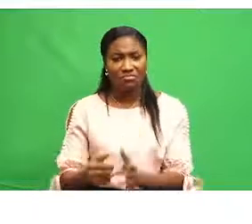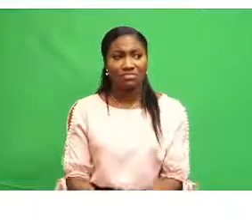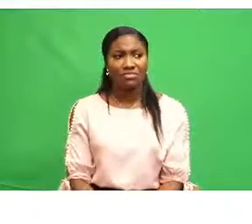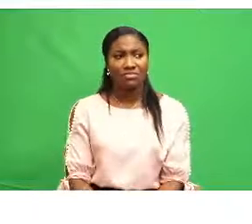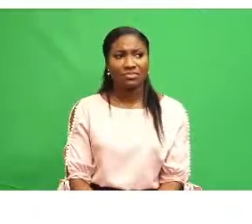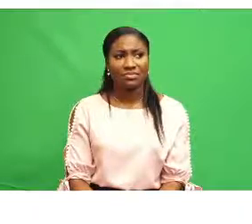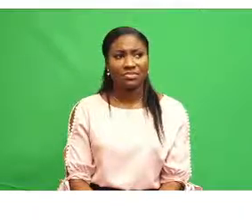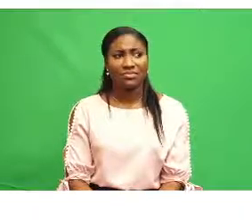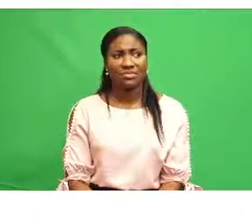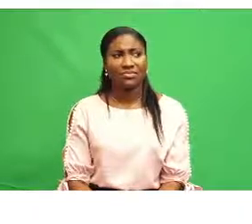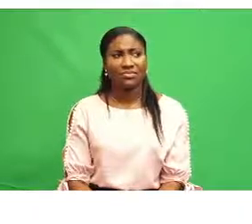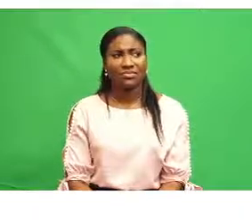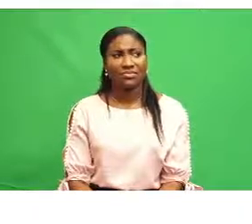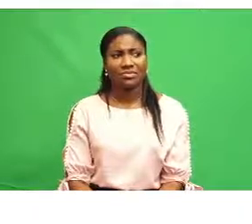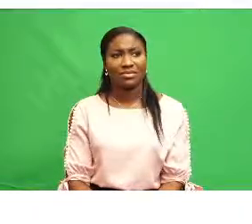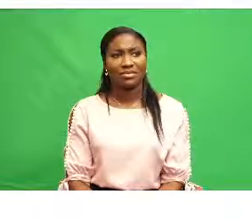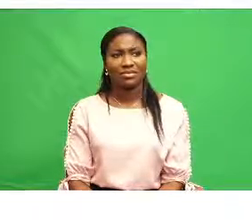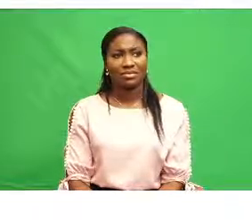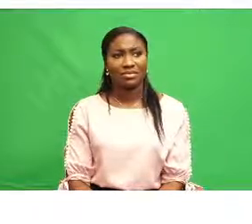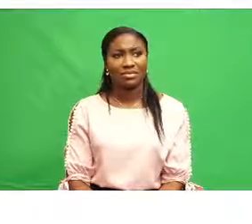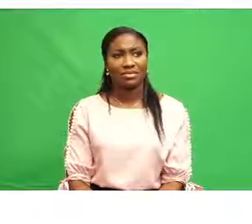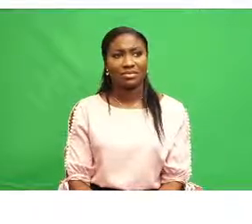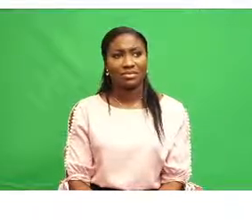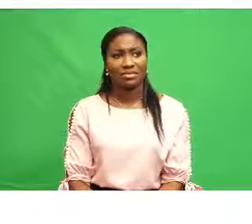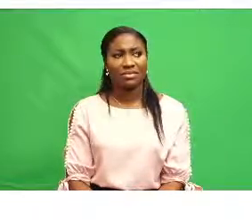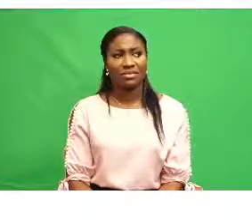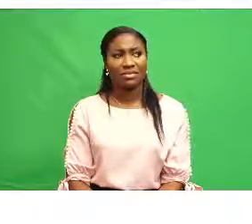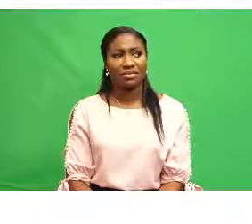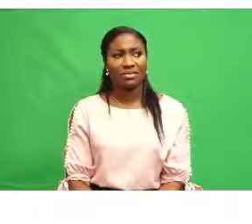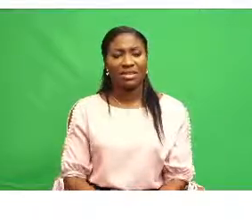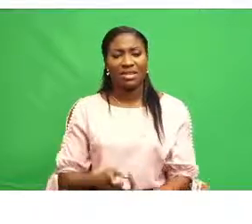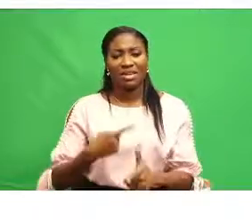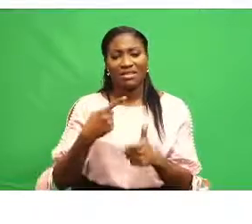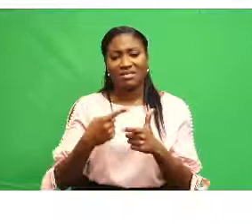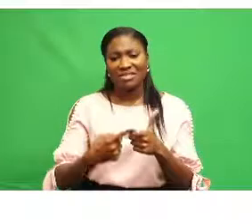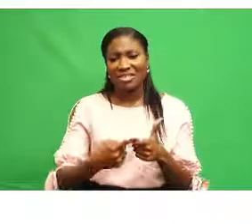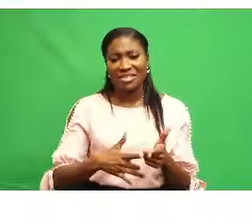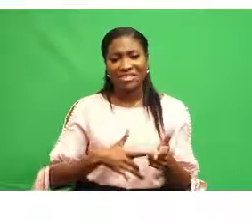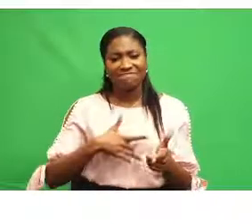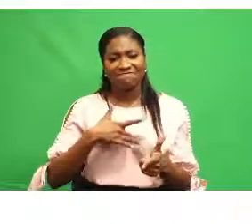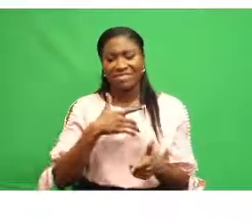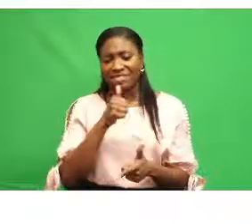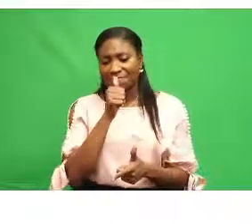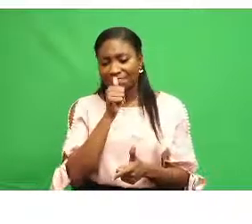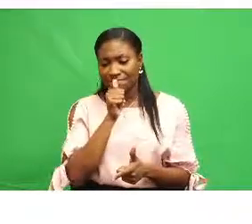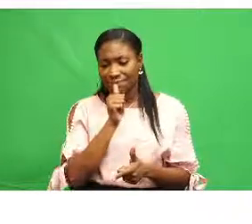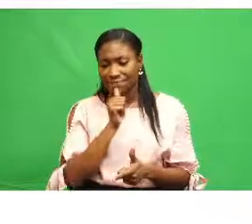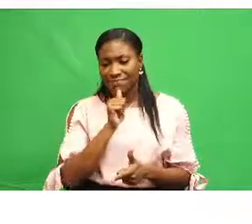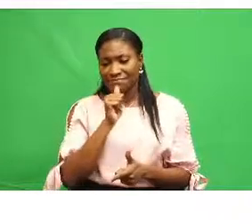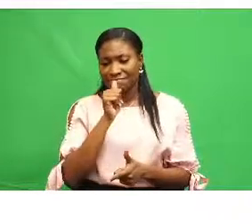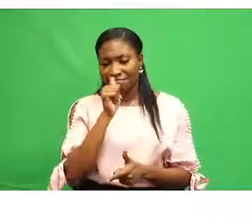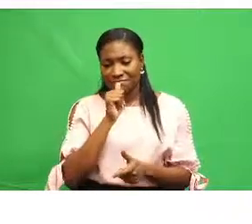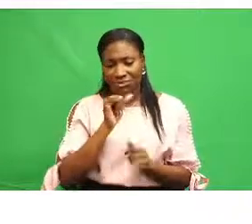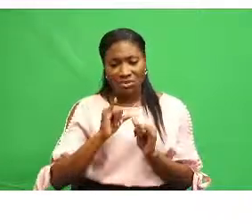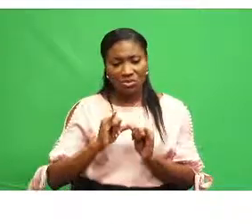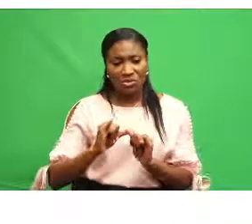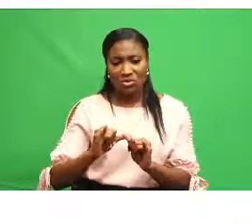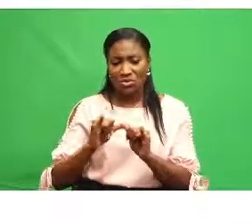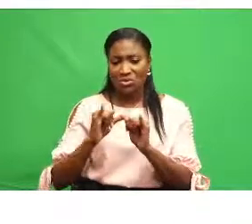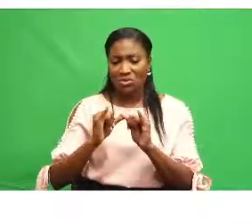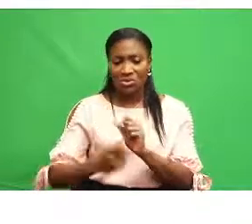And unfortunately, right, you live oftentimes in that silence. So the abuse goes on. Who